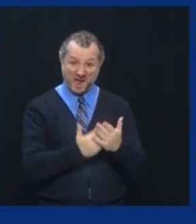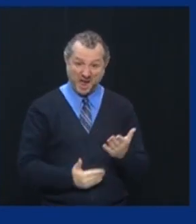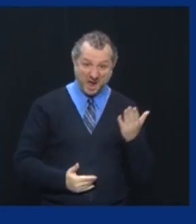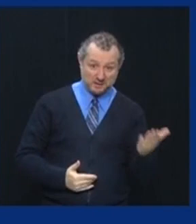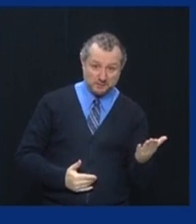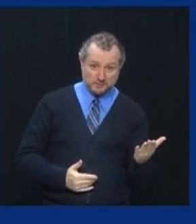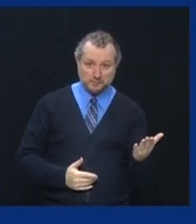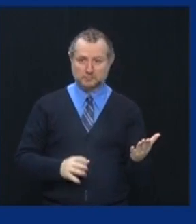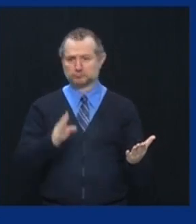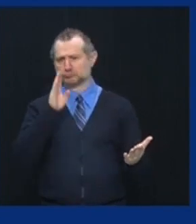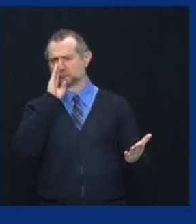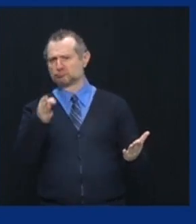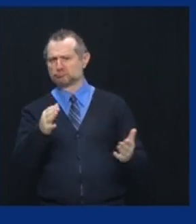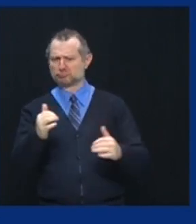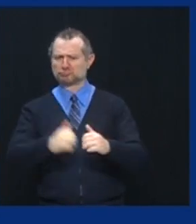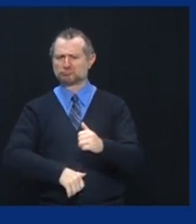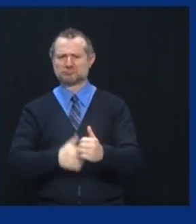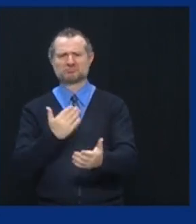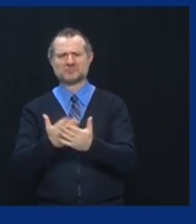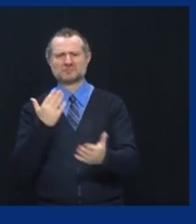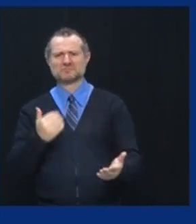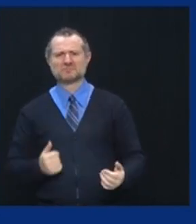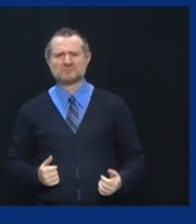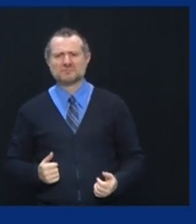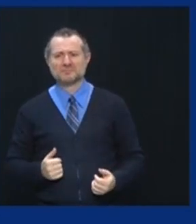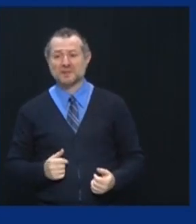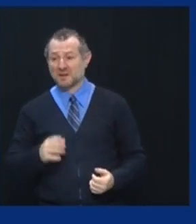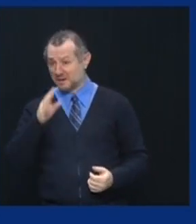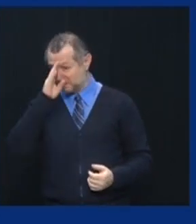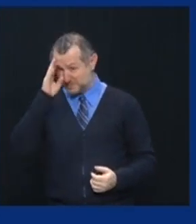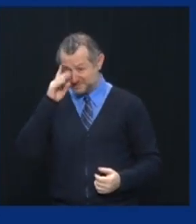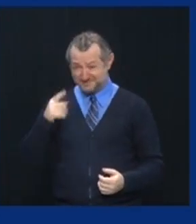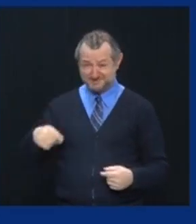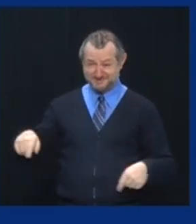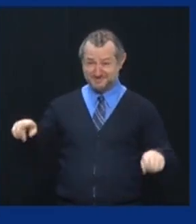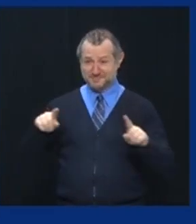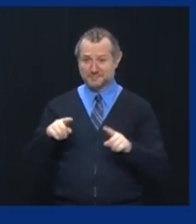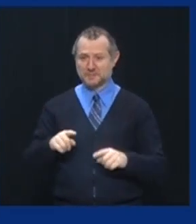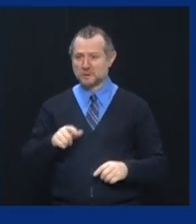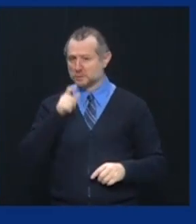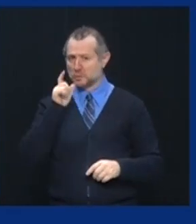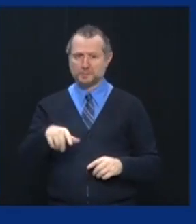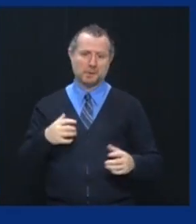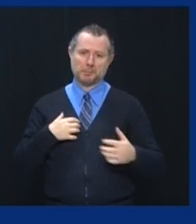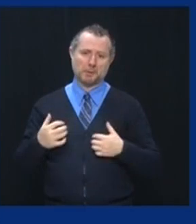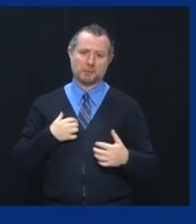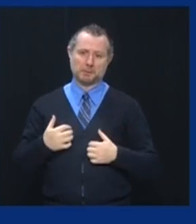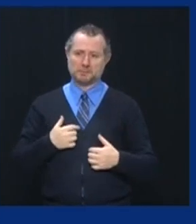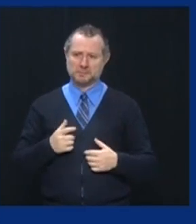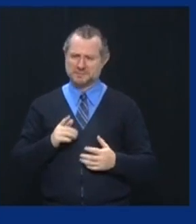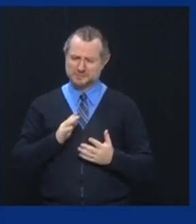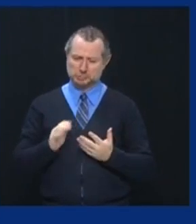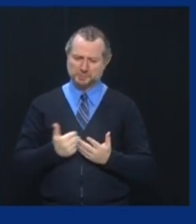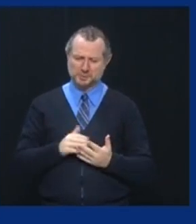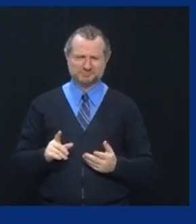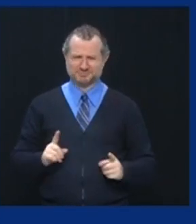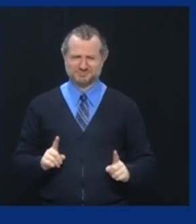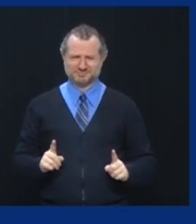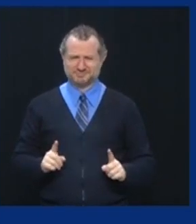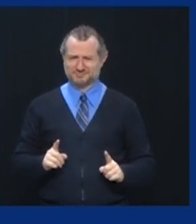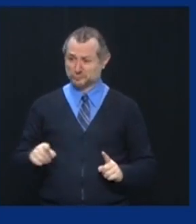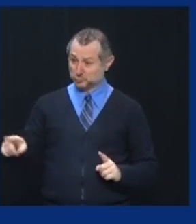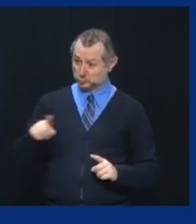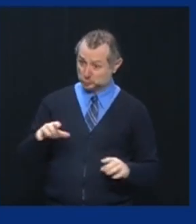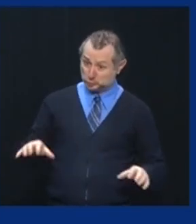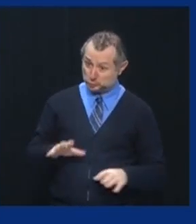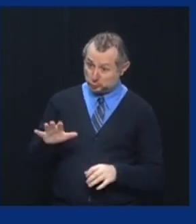hospitals shouldn't complain about the transparency, because if you're doing your job, then what are you worried